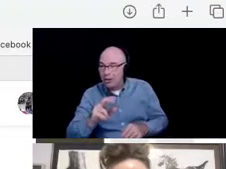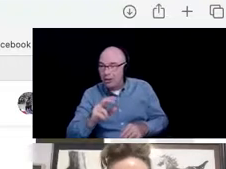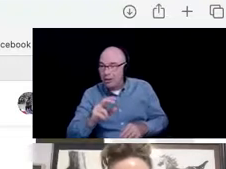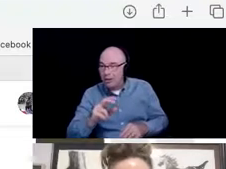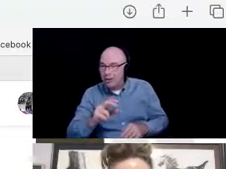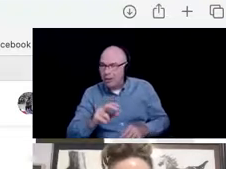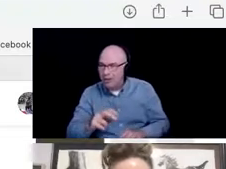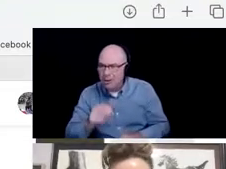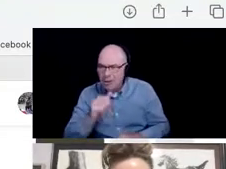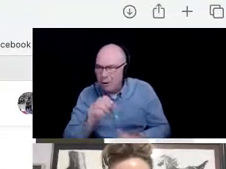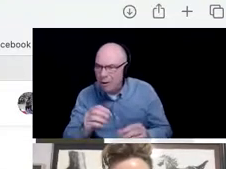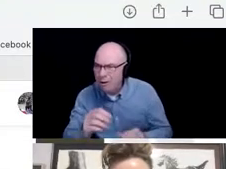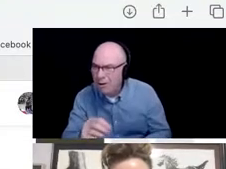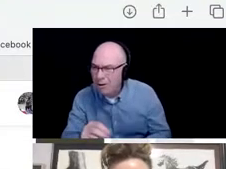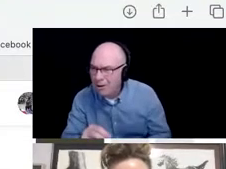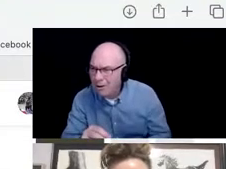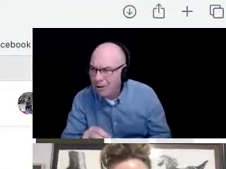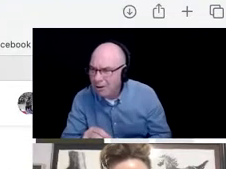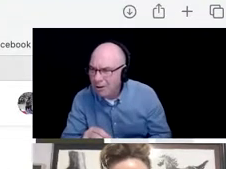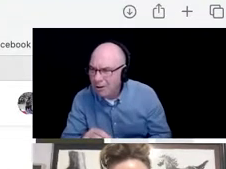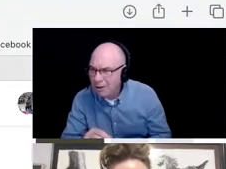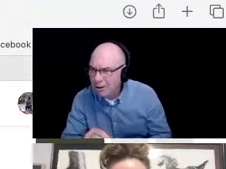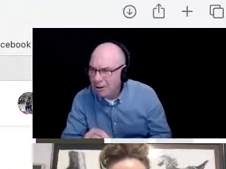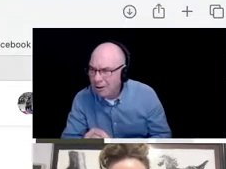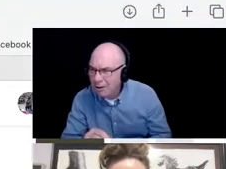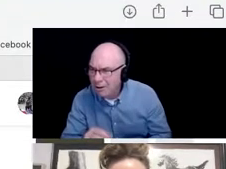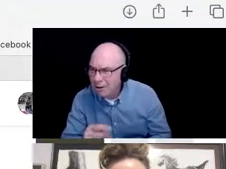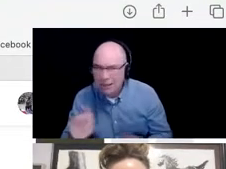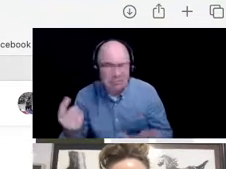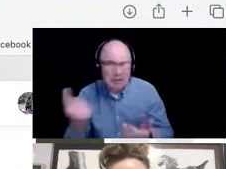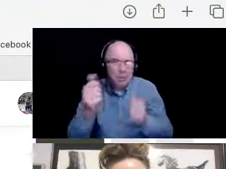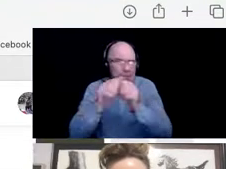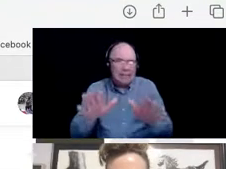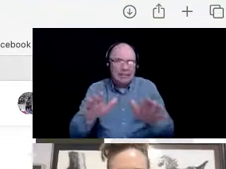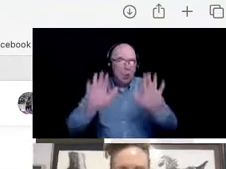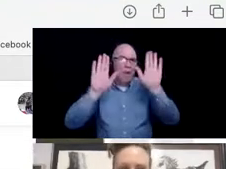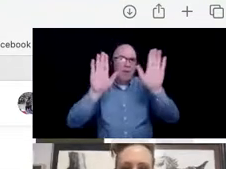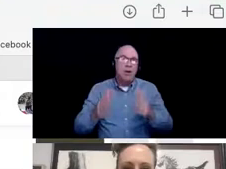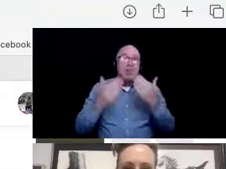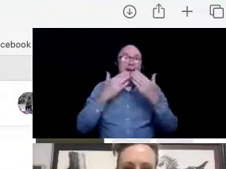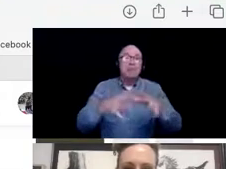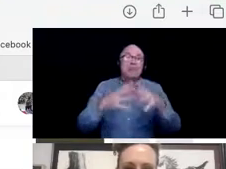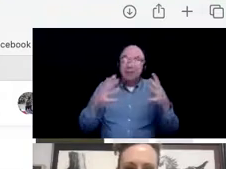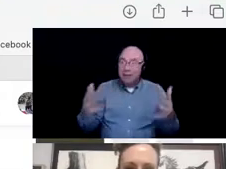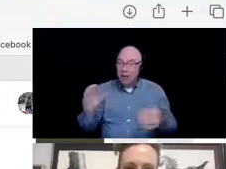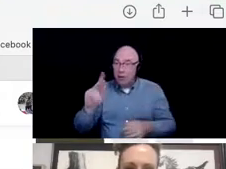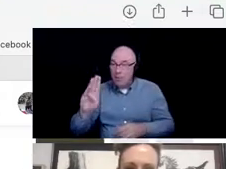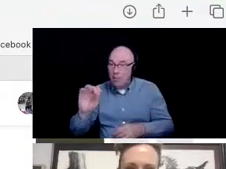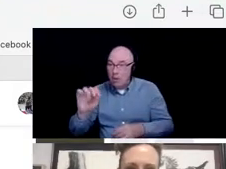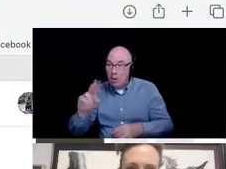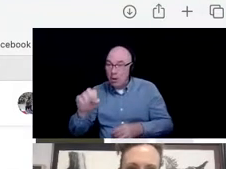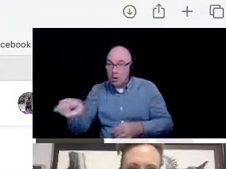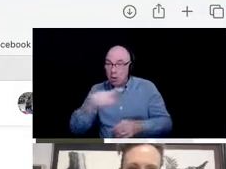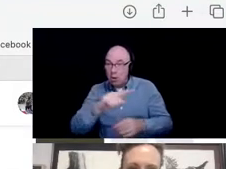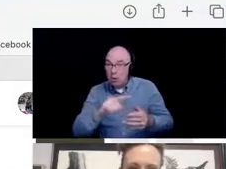putting. Serious, Amber, that blessed us abundantly. Thank you so much. You guys comment